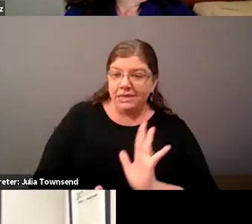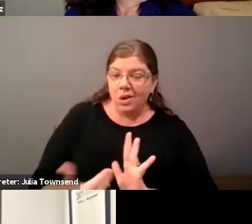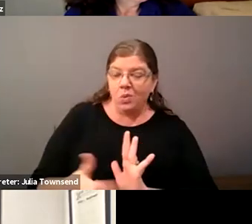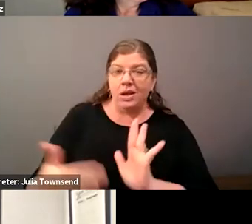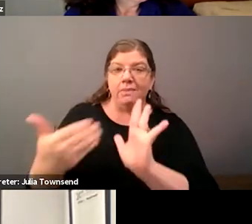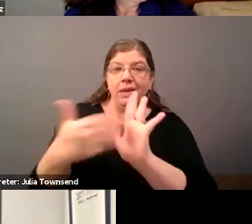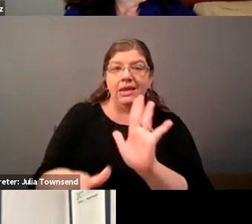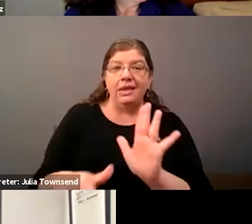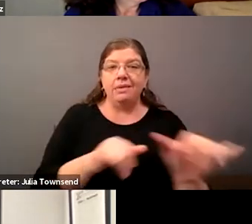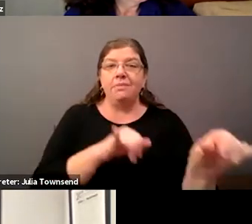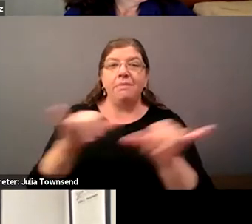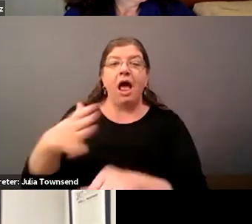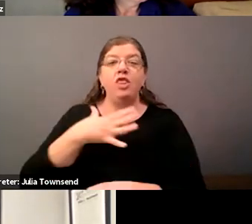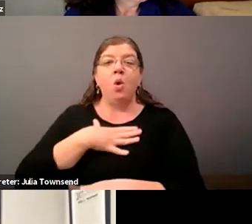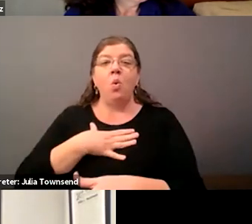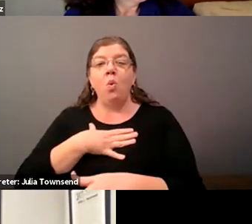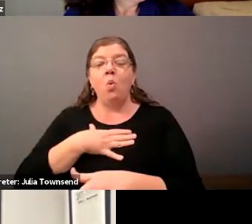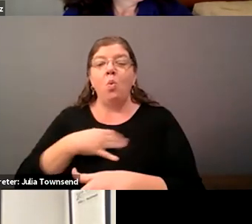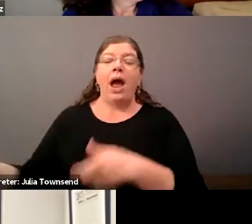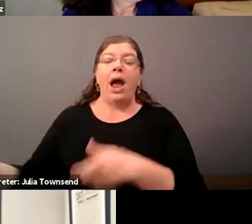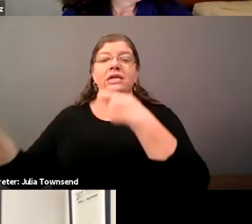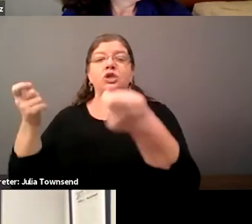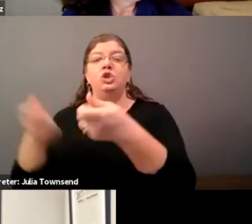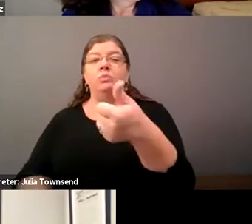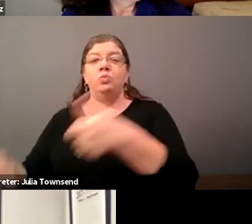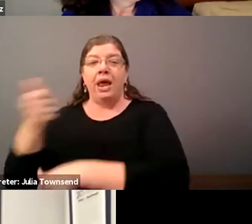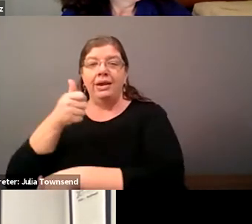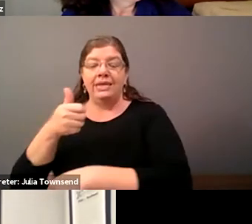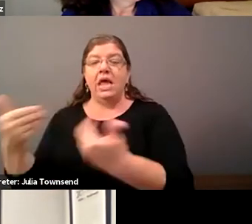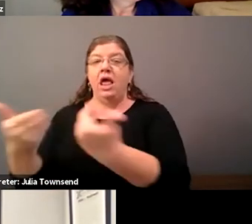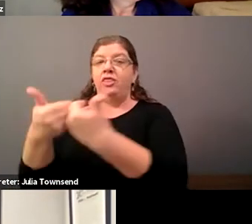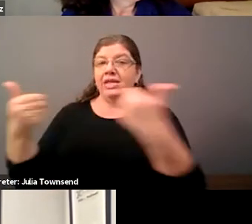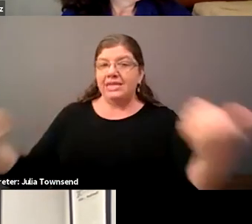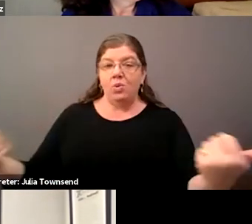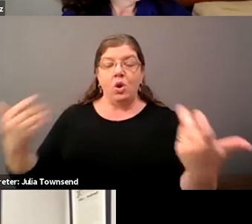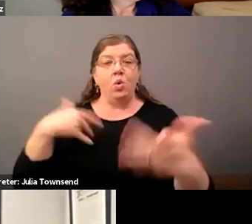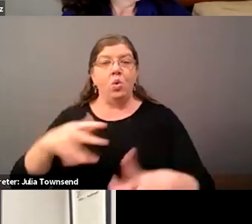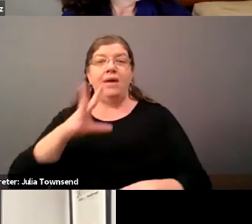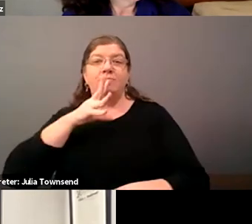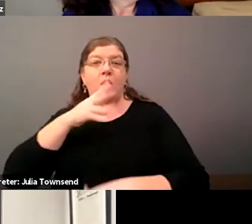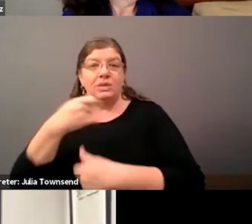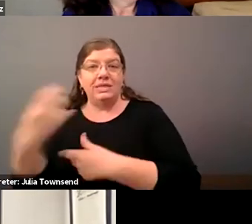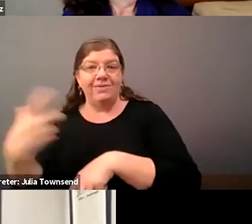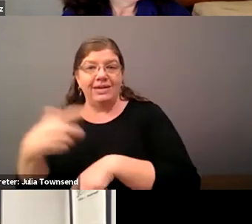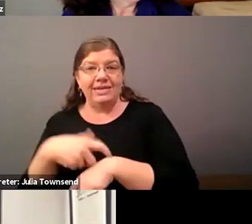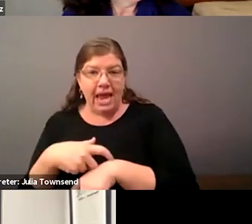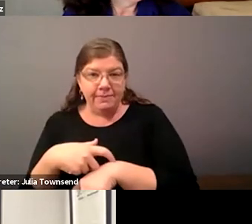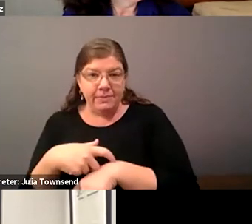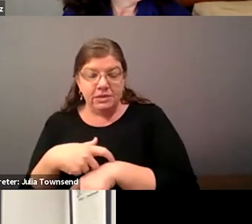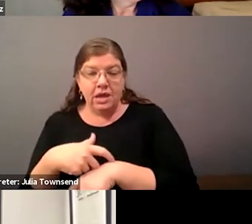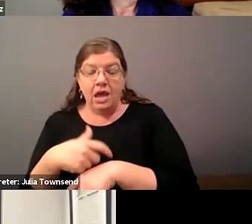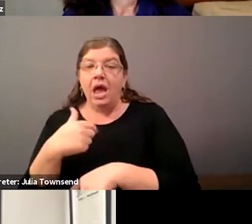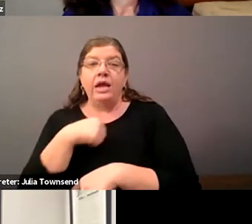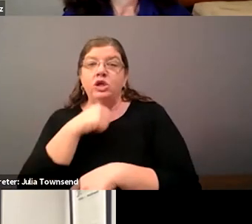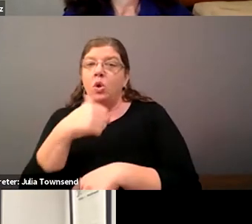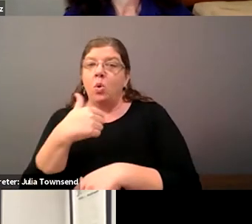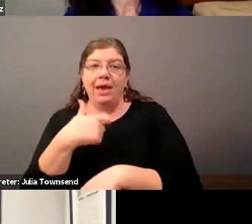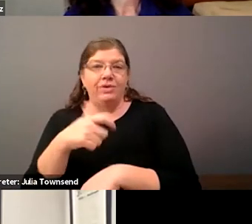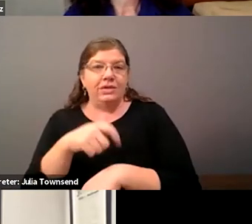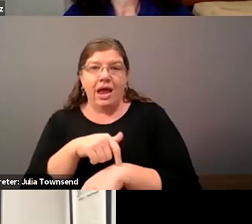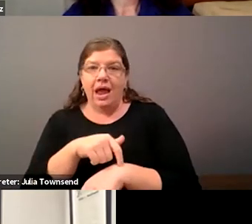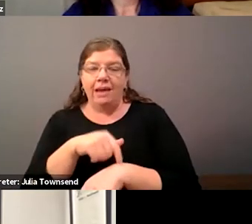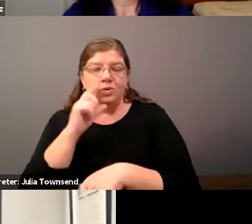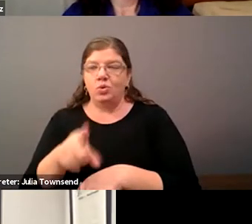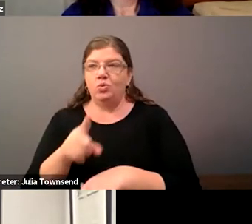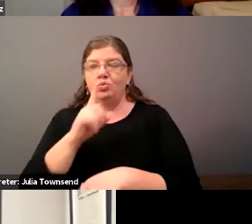by the white supremacists and segregationists who have spoken several times i do not have time to counter all